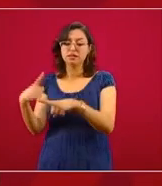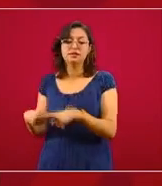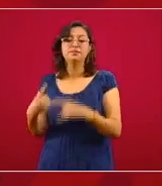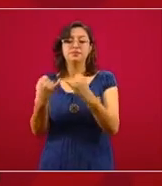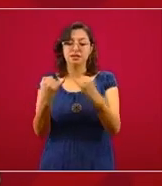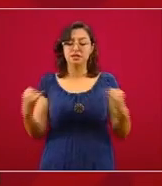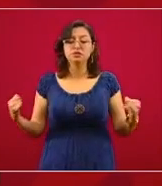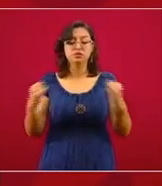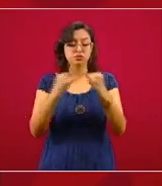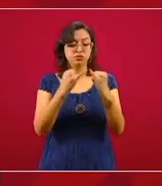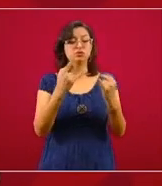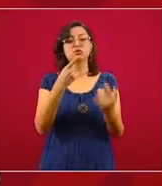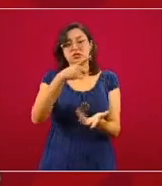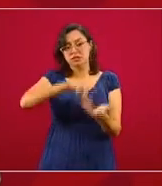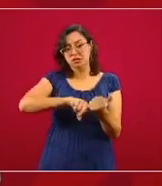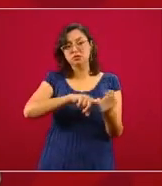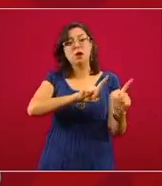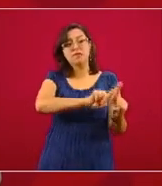people to do that.